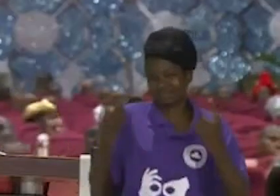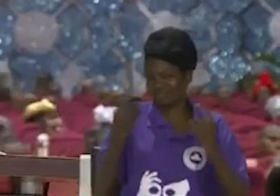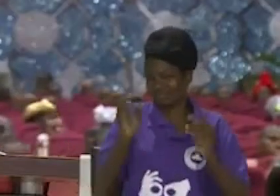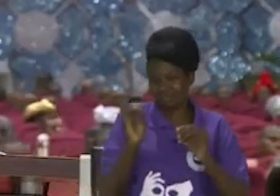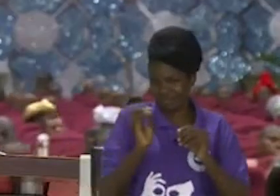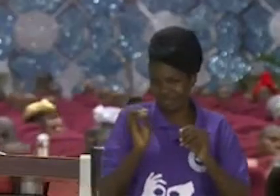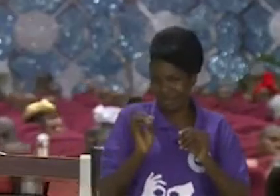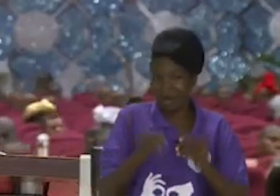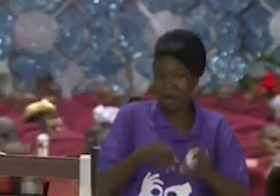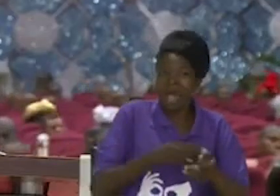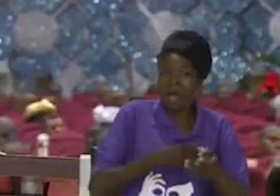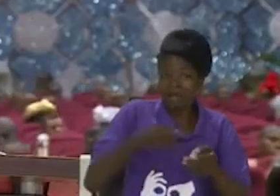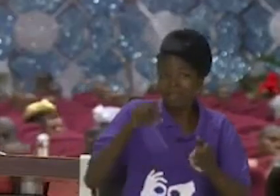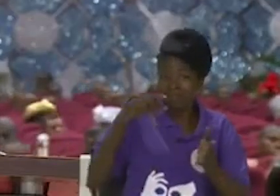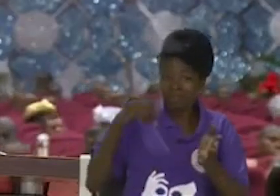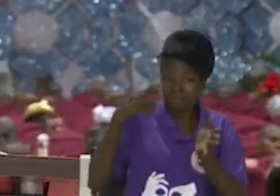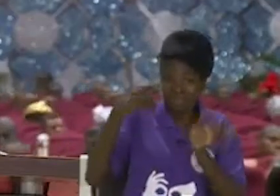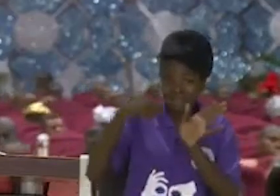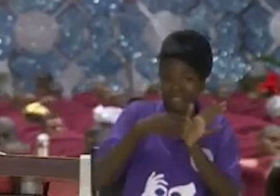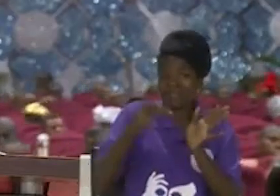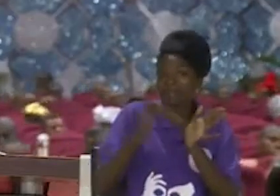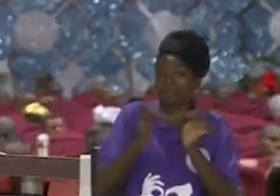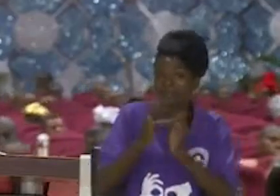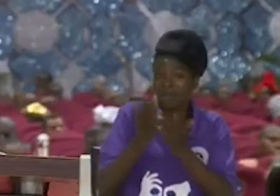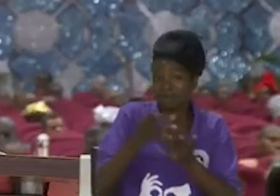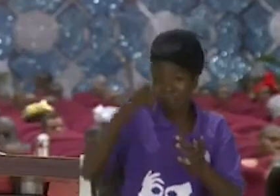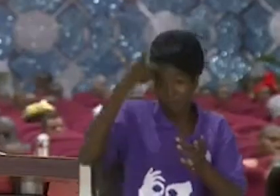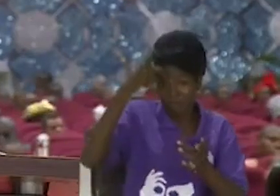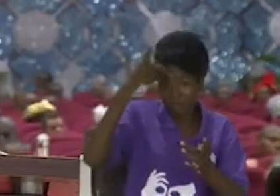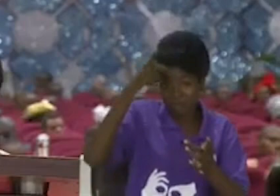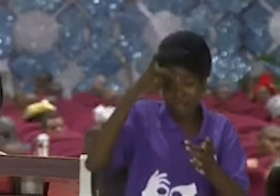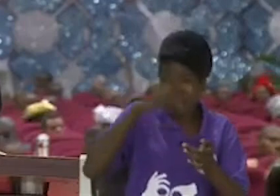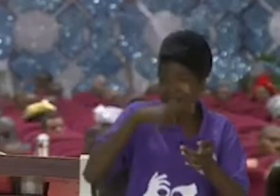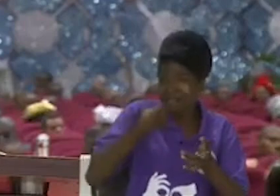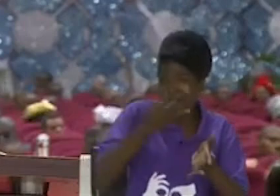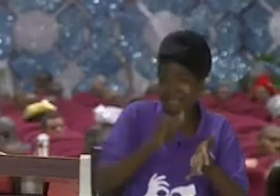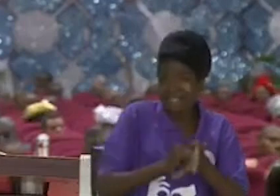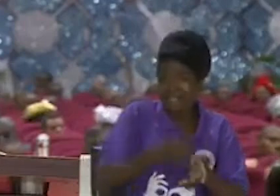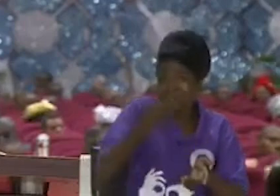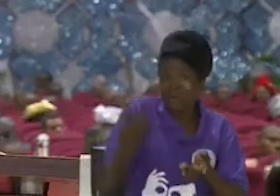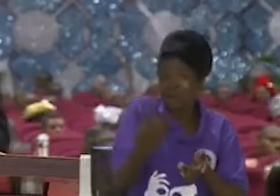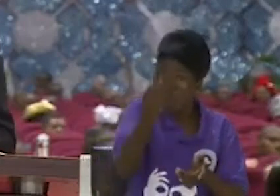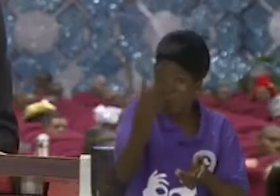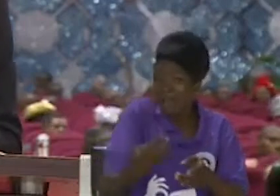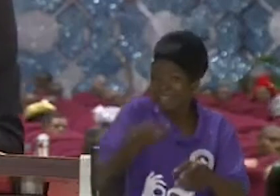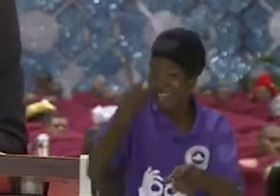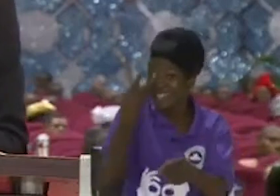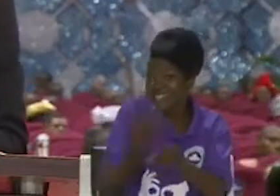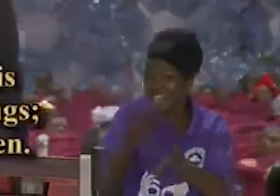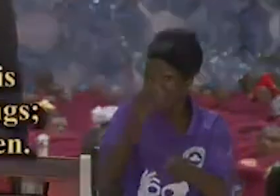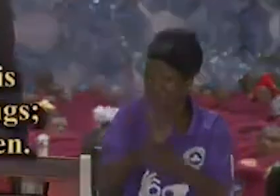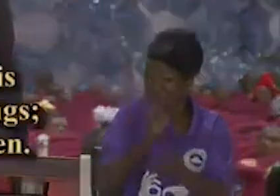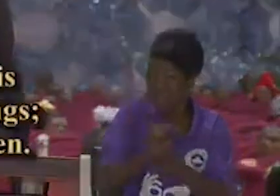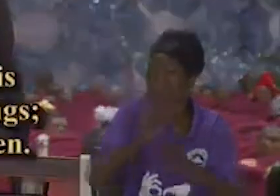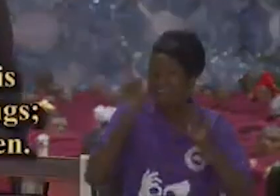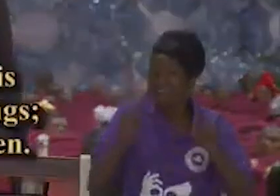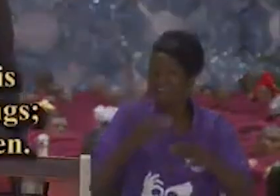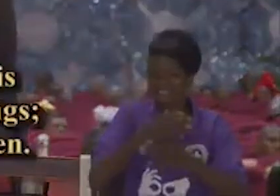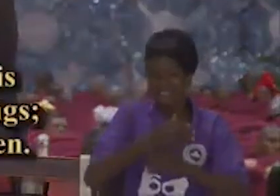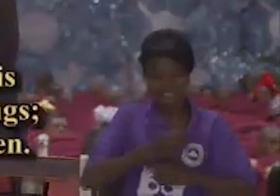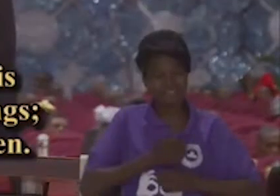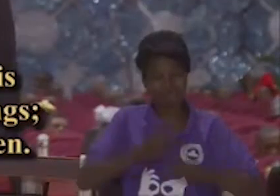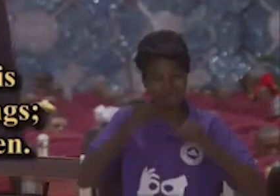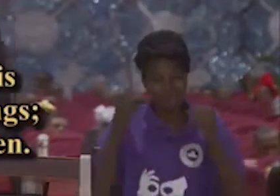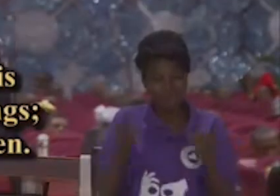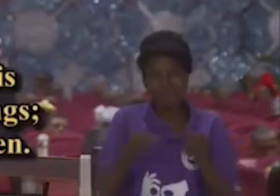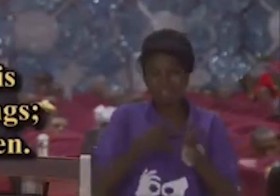chapter 22 verse 29 says that a man diligent. It says the one that is diligent shall be at the upper echelons of power. He will be